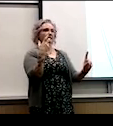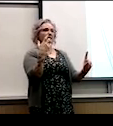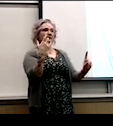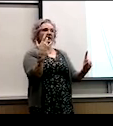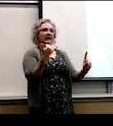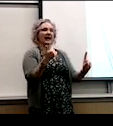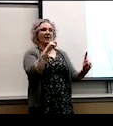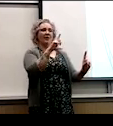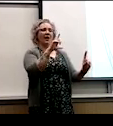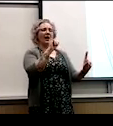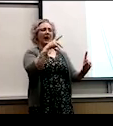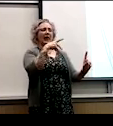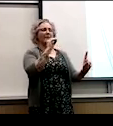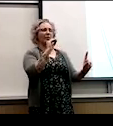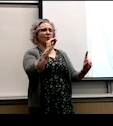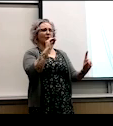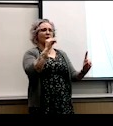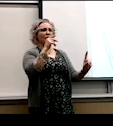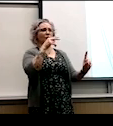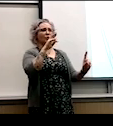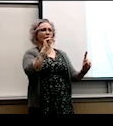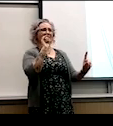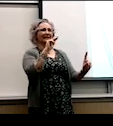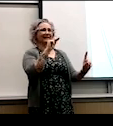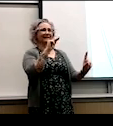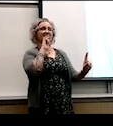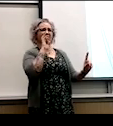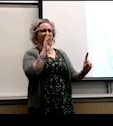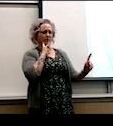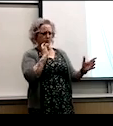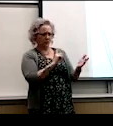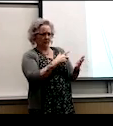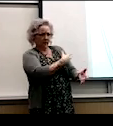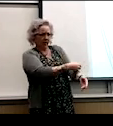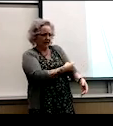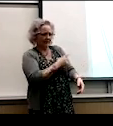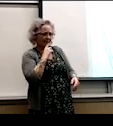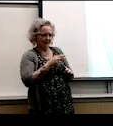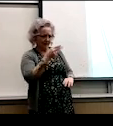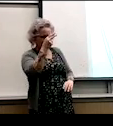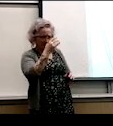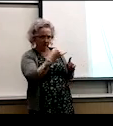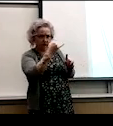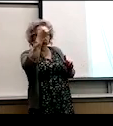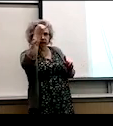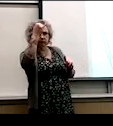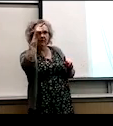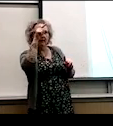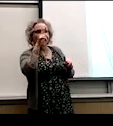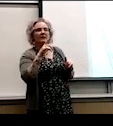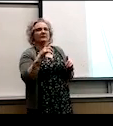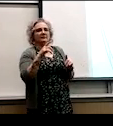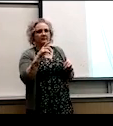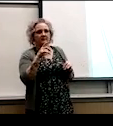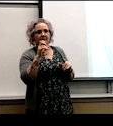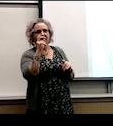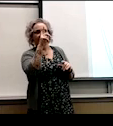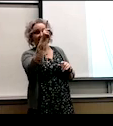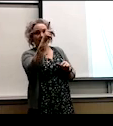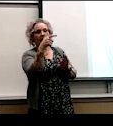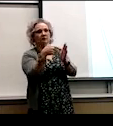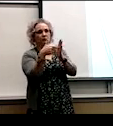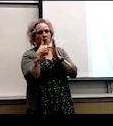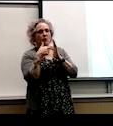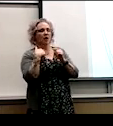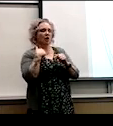small a, which is a genetic marker. If it's really high and the person has it, you could justify putting them on it. Right, you can justify for treat that the-